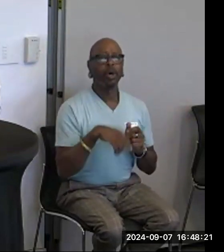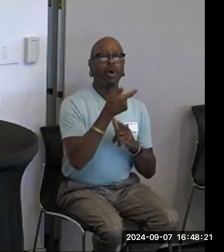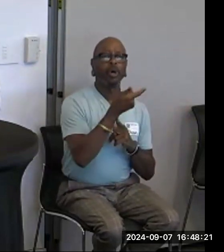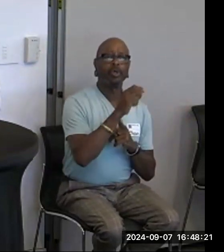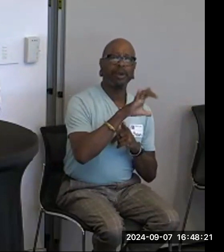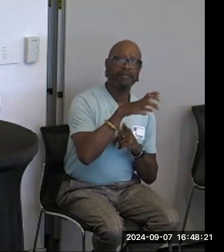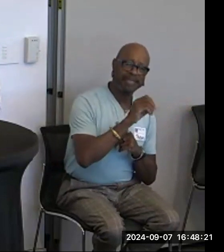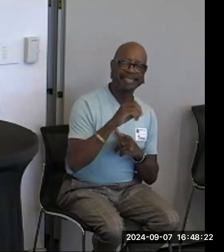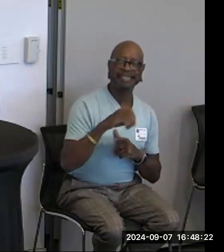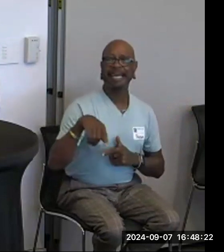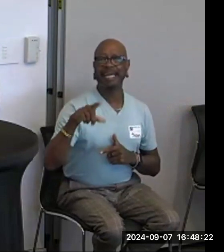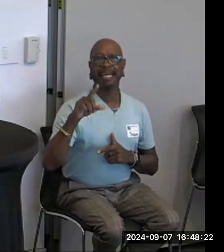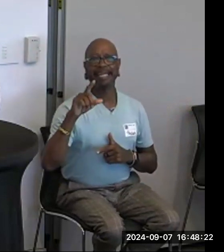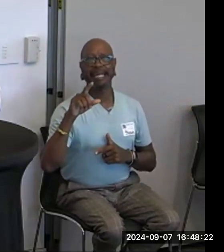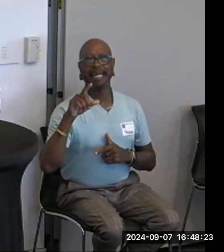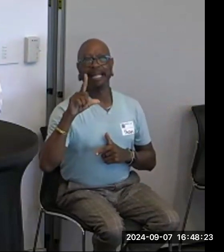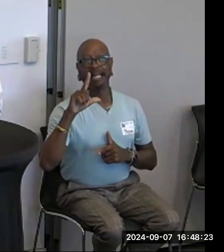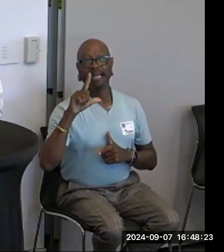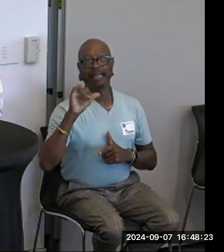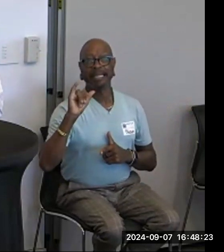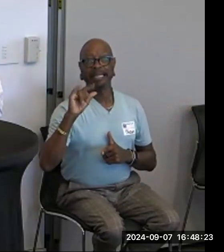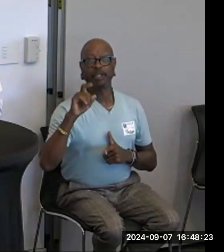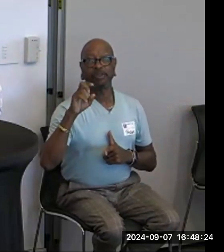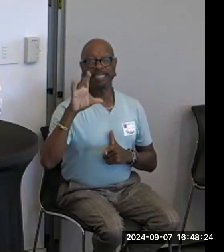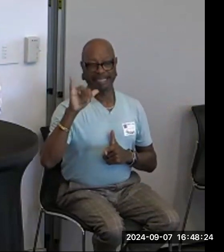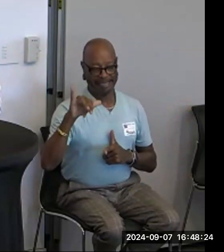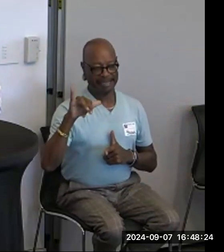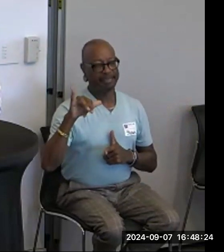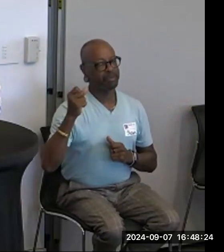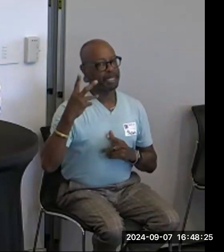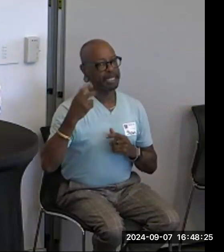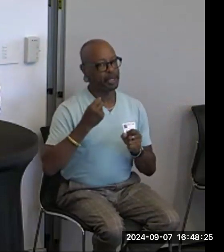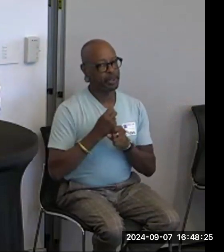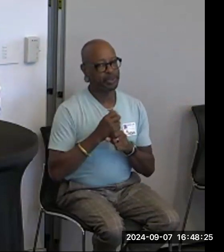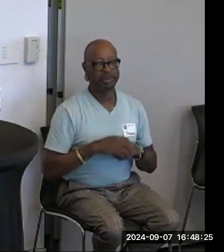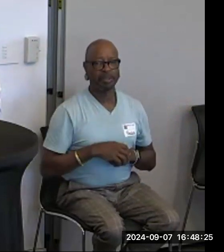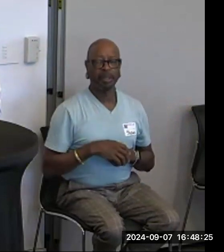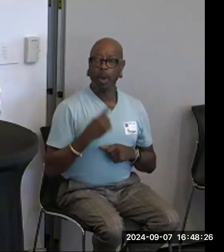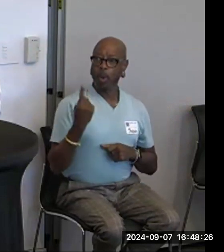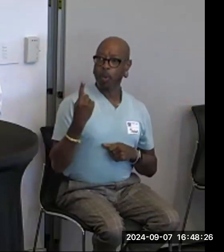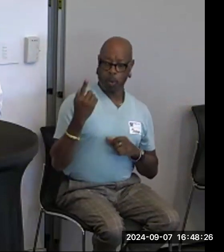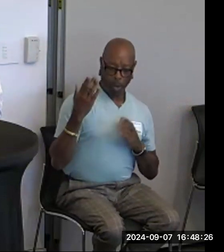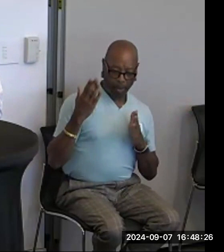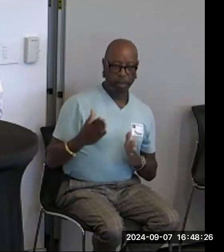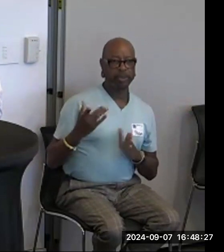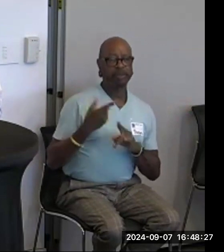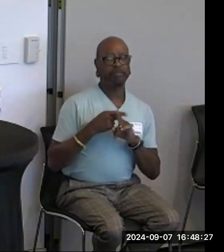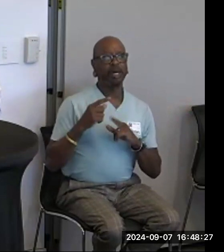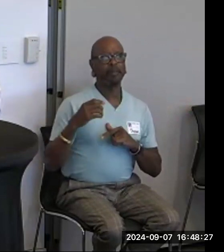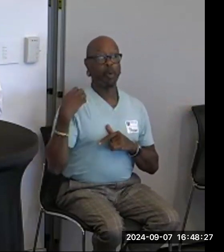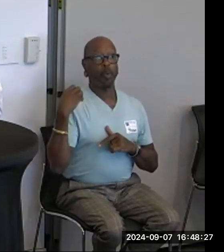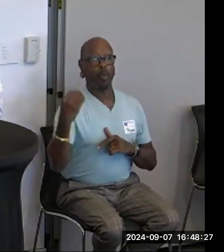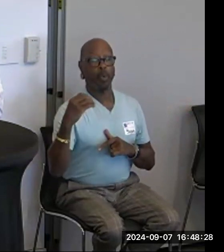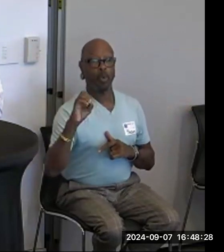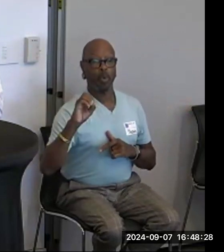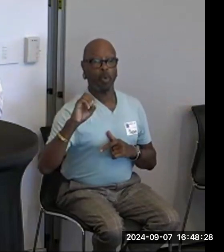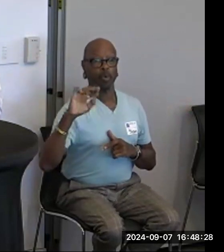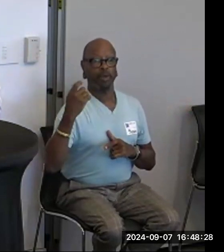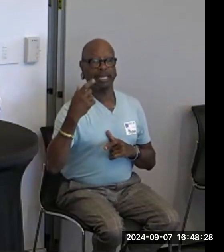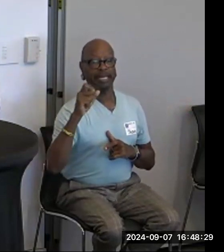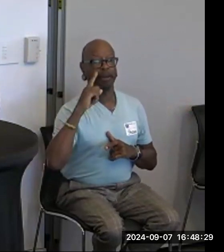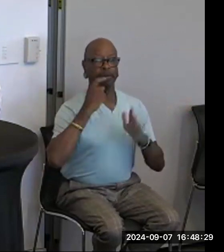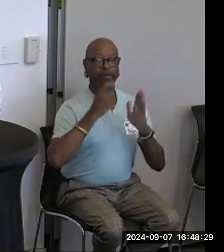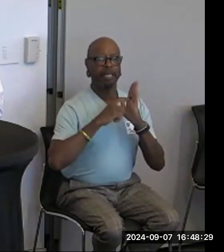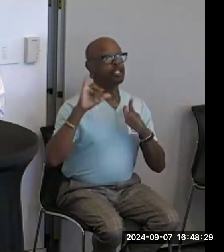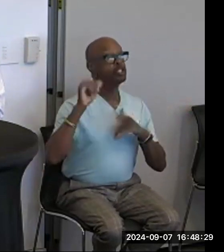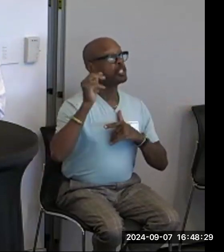for decades. And there's one person who came down from Oregon who I want to recognize.